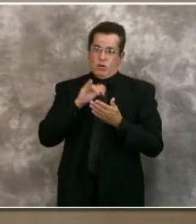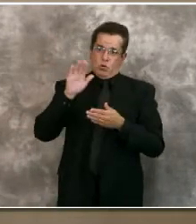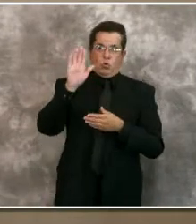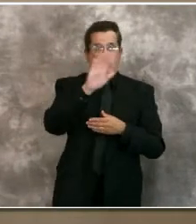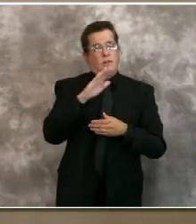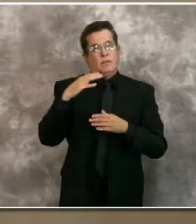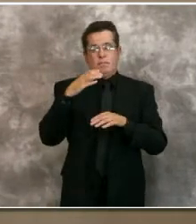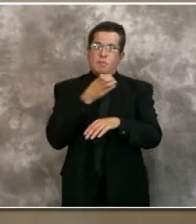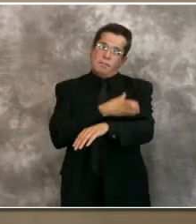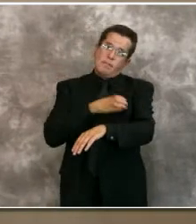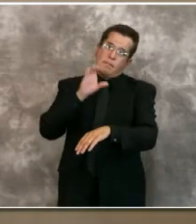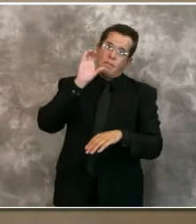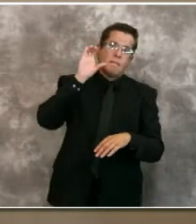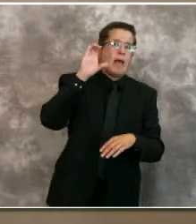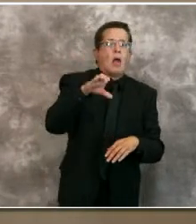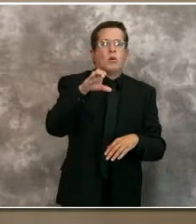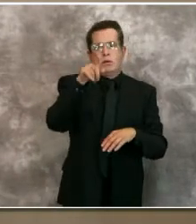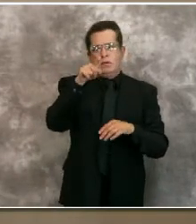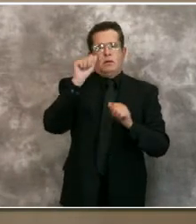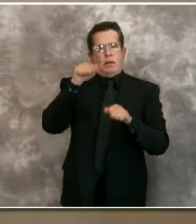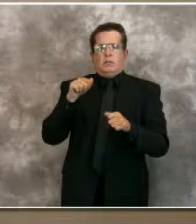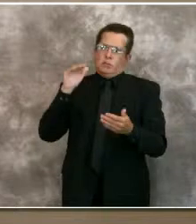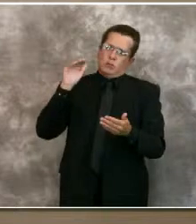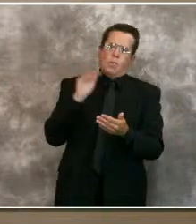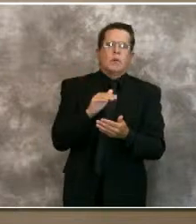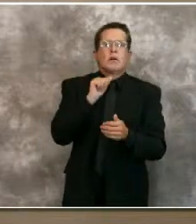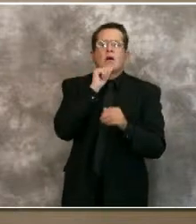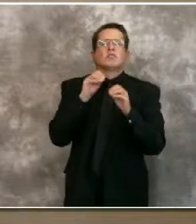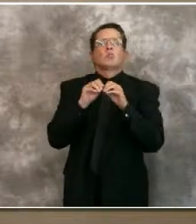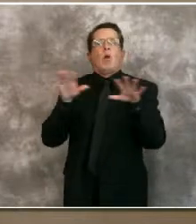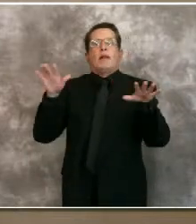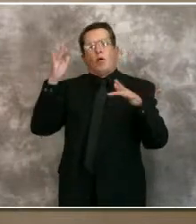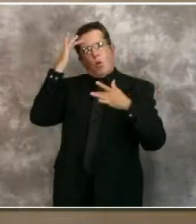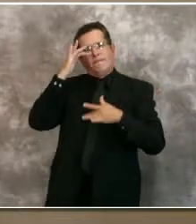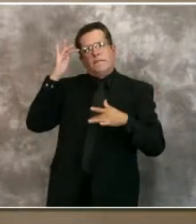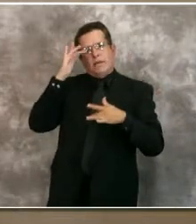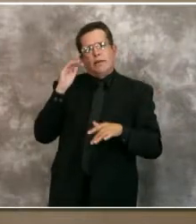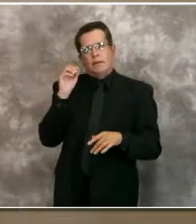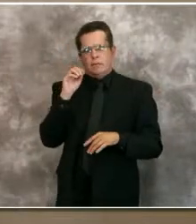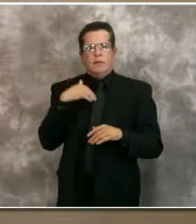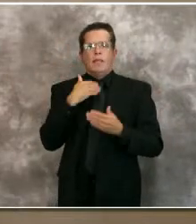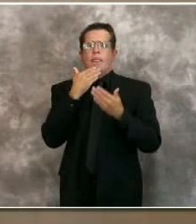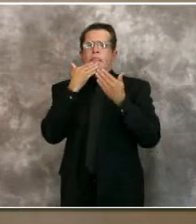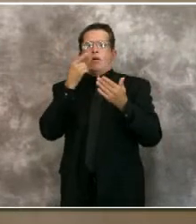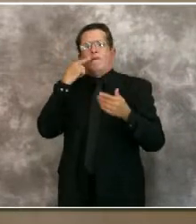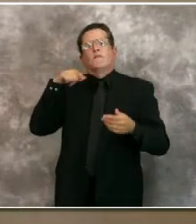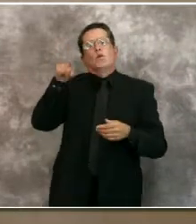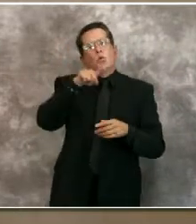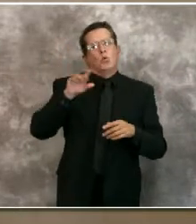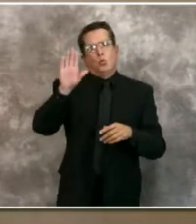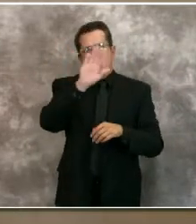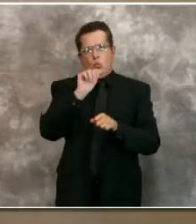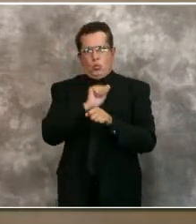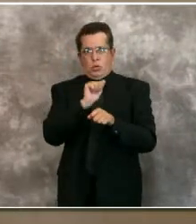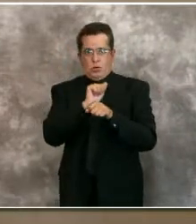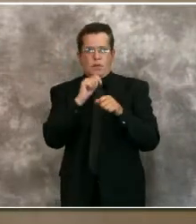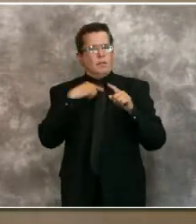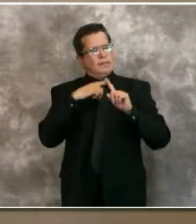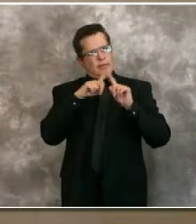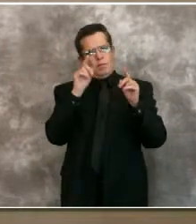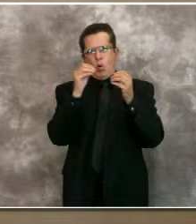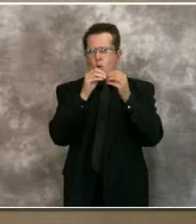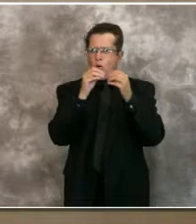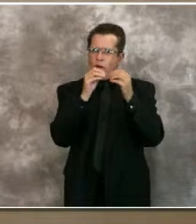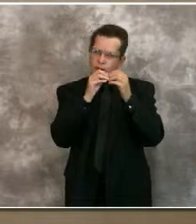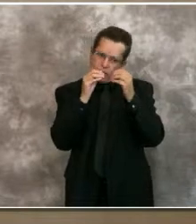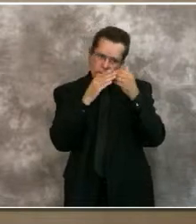to take action to curb the spread of COVID-19. And we thank you for all that you have done, but we have to continue to keep